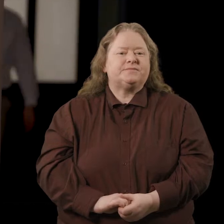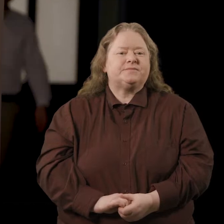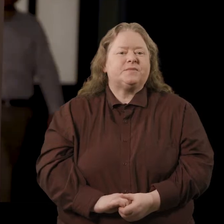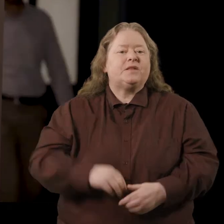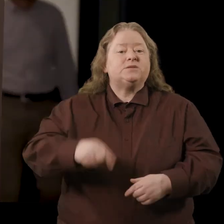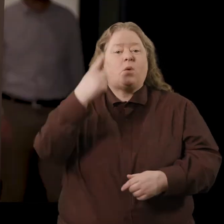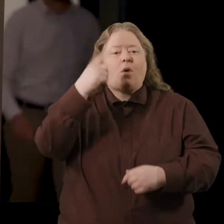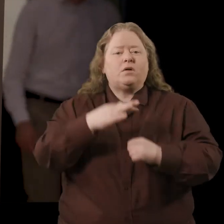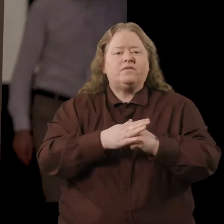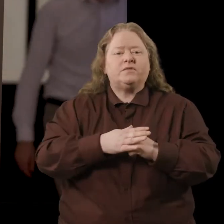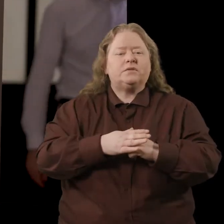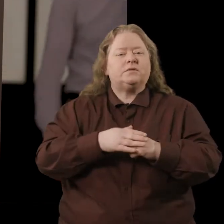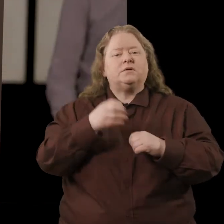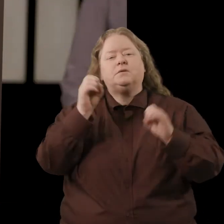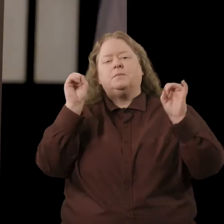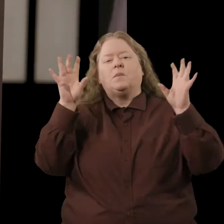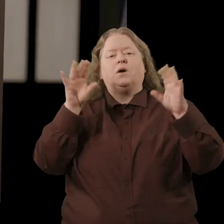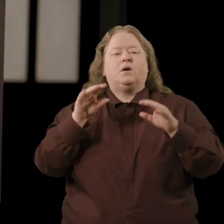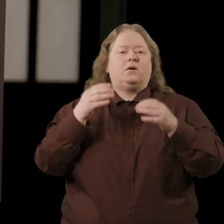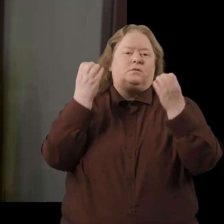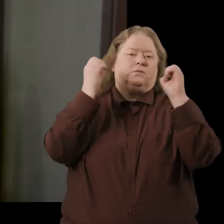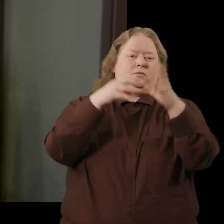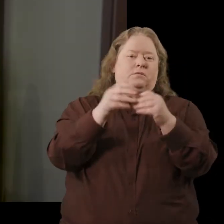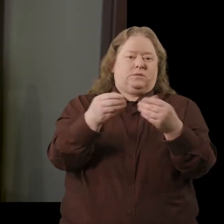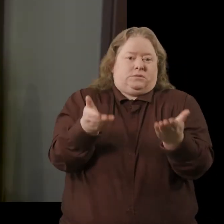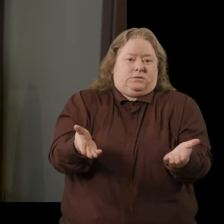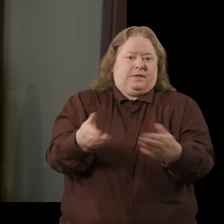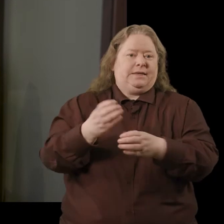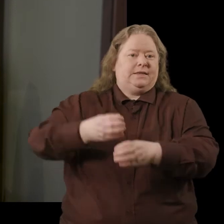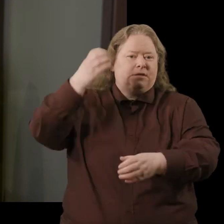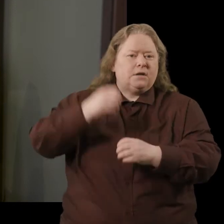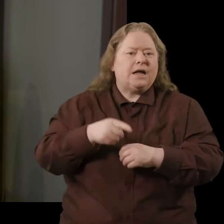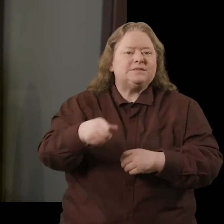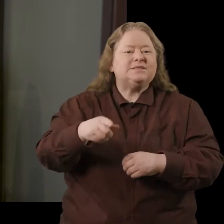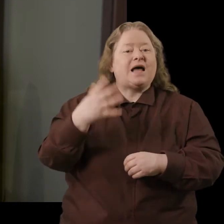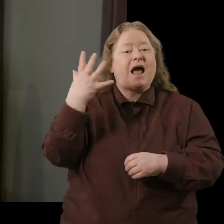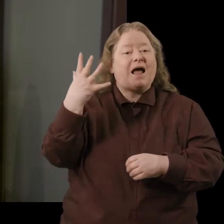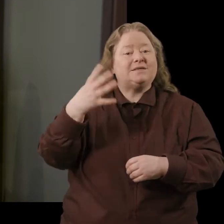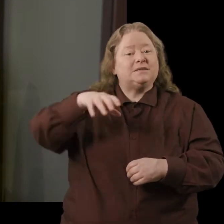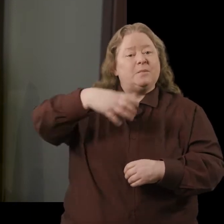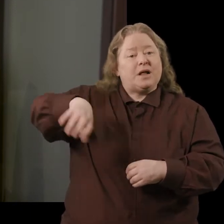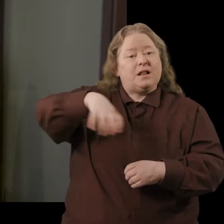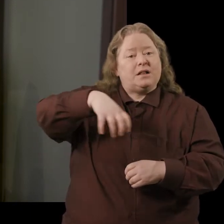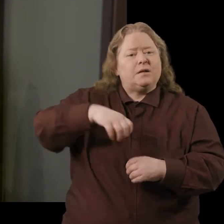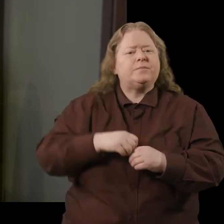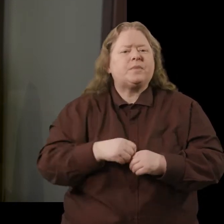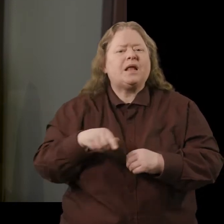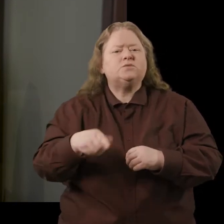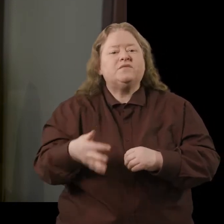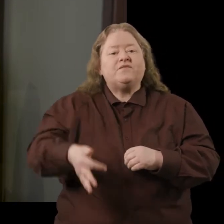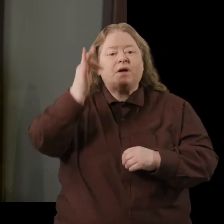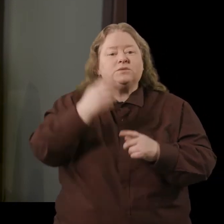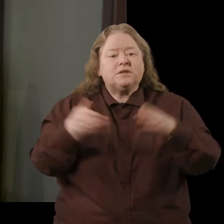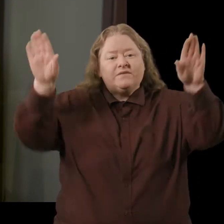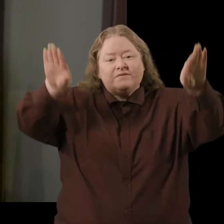This is one of the star objects in our exhibition at Glendalough, and it's a handbell, and it was found